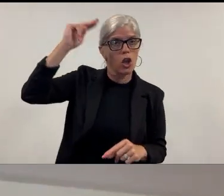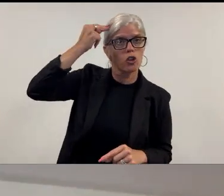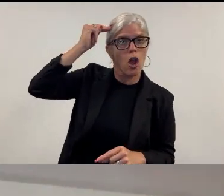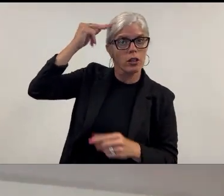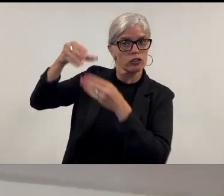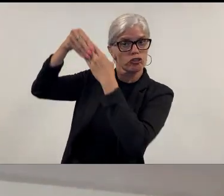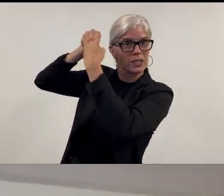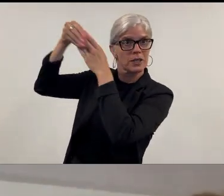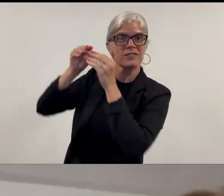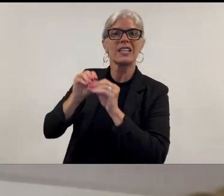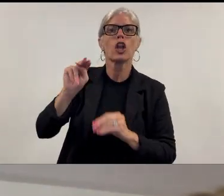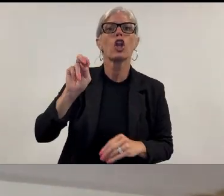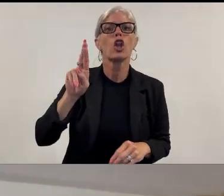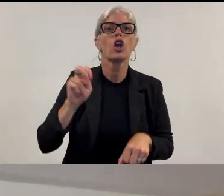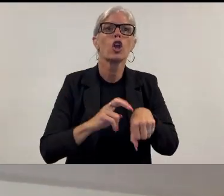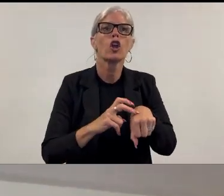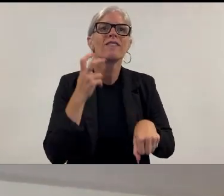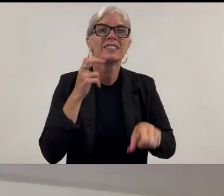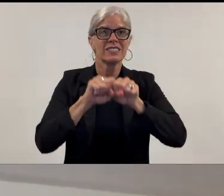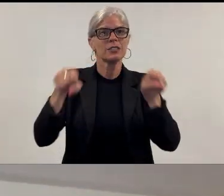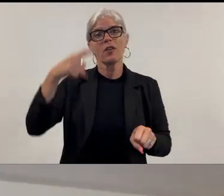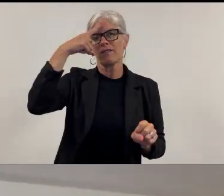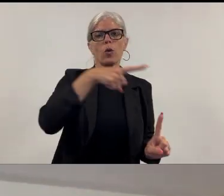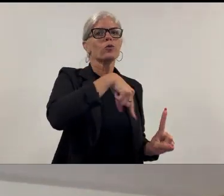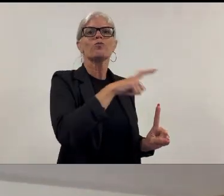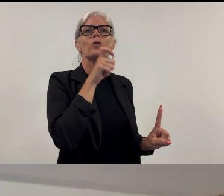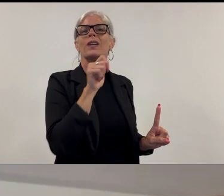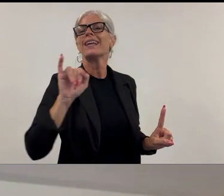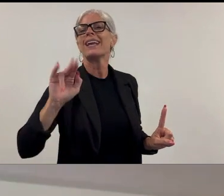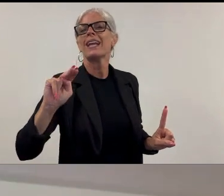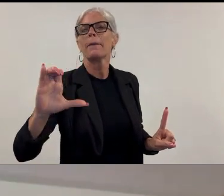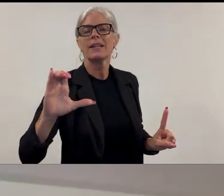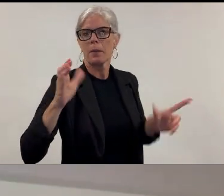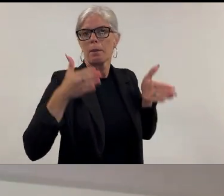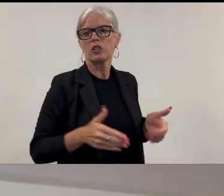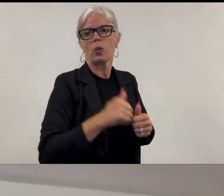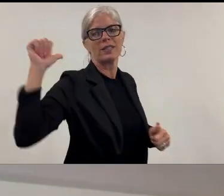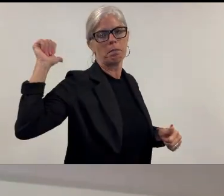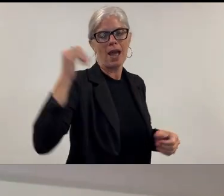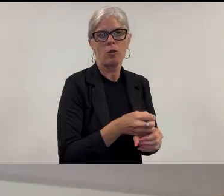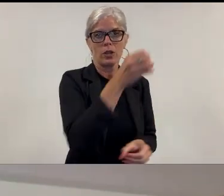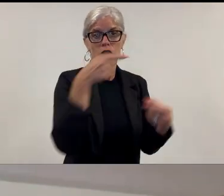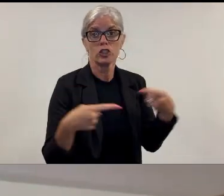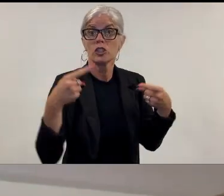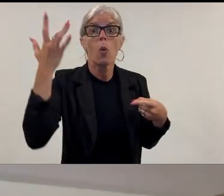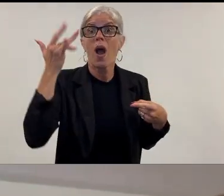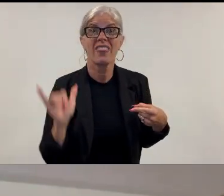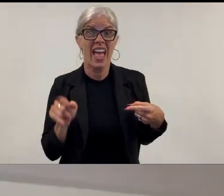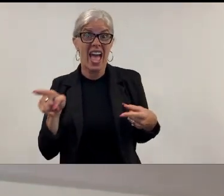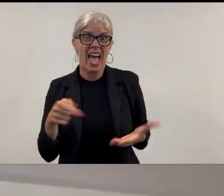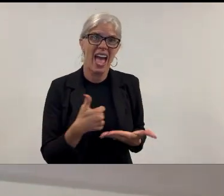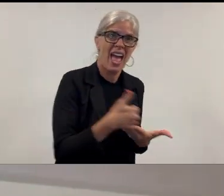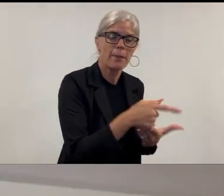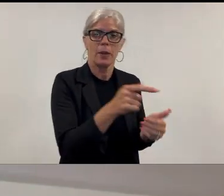off. What that does, it triggers neuroplastic changes into the nervous